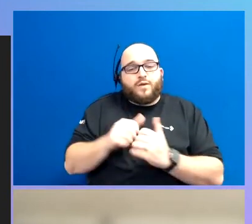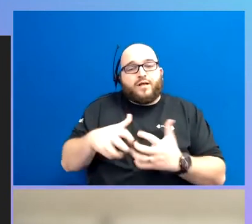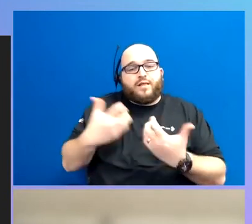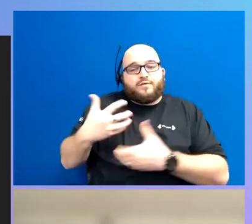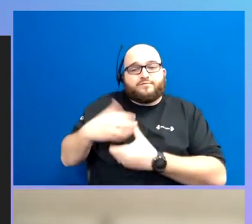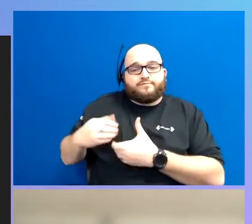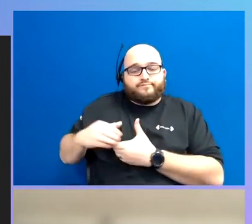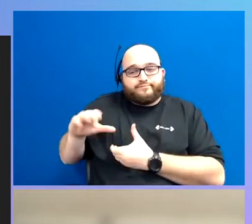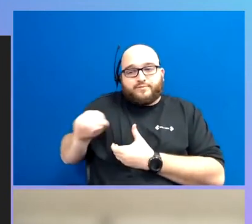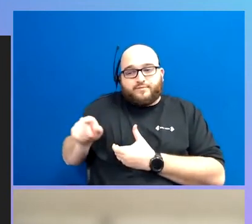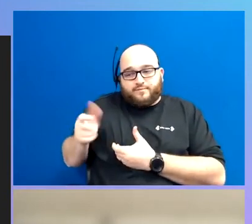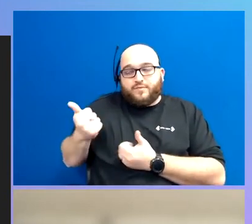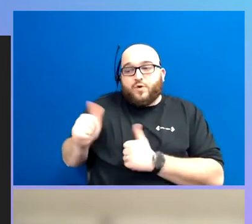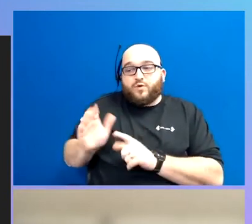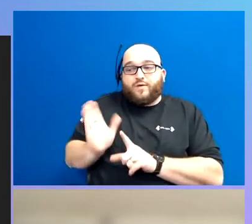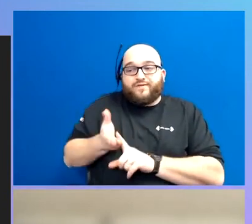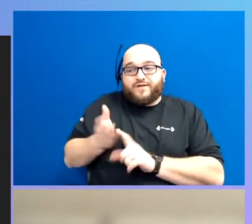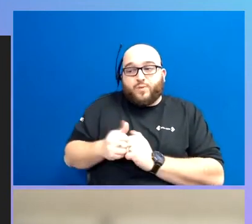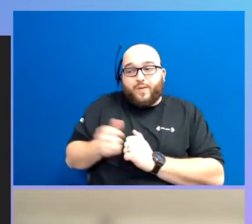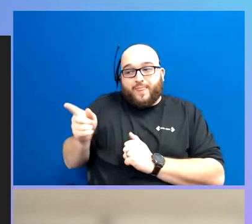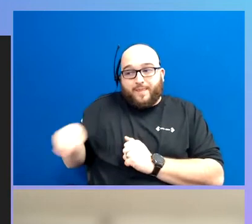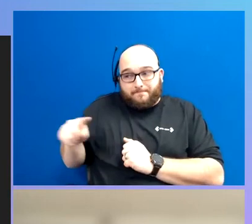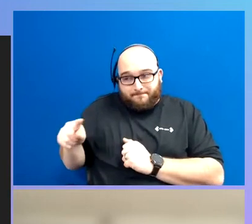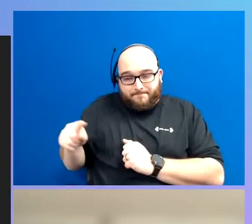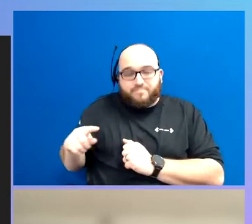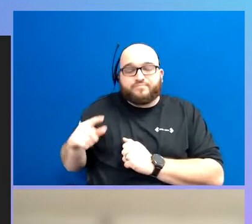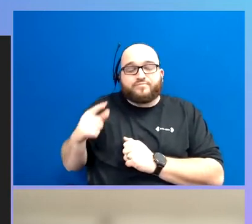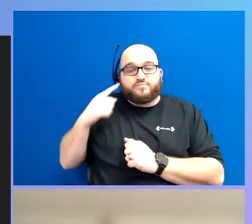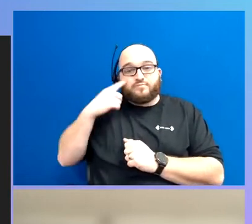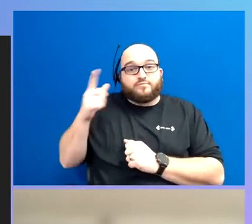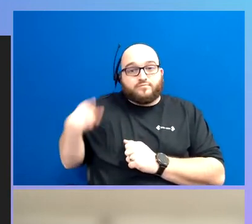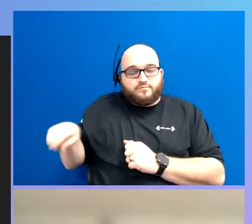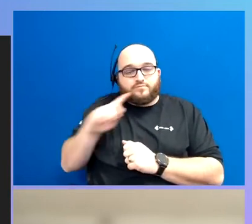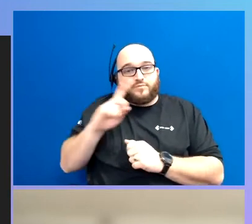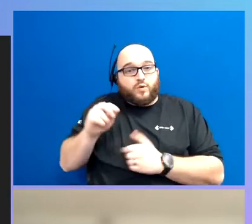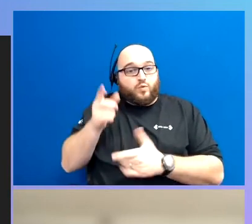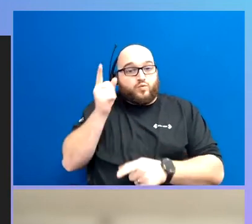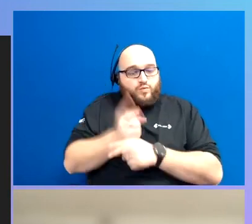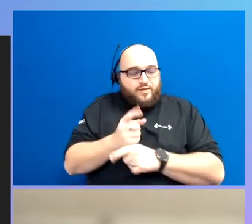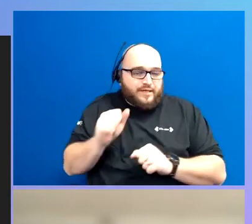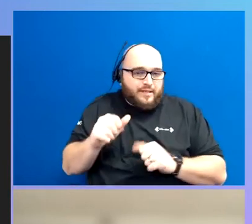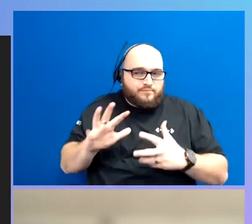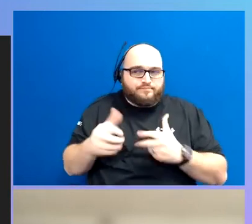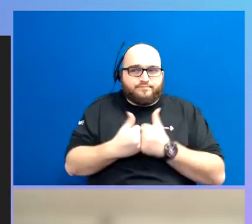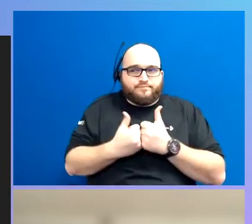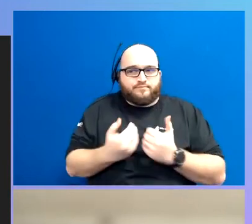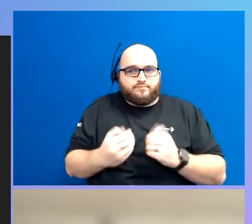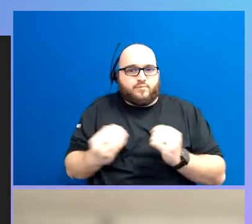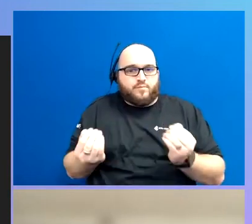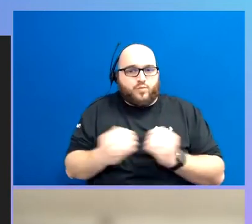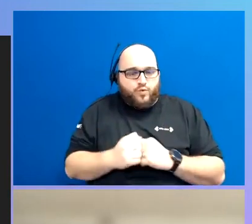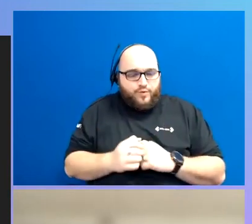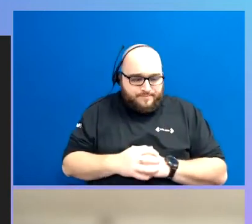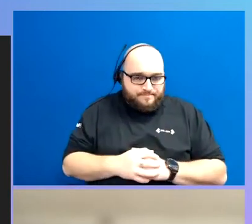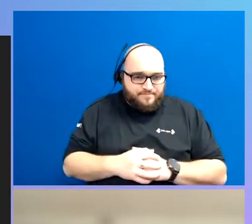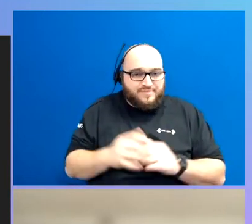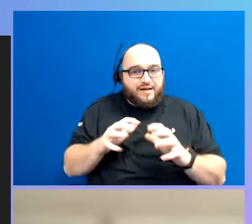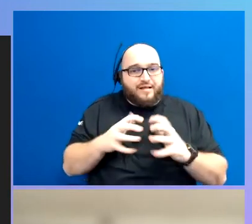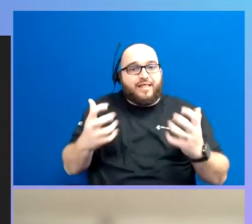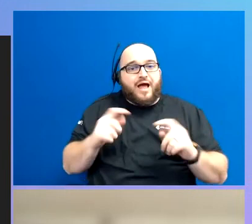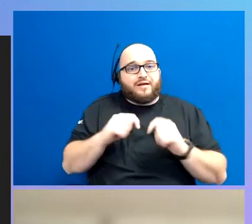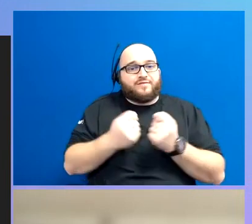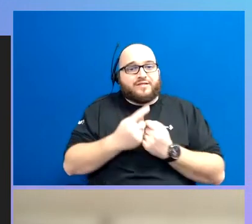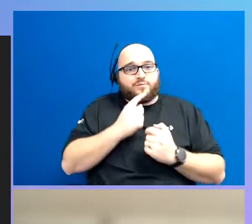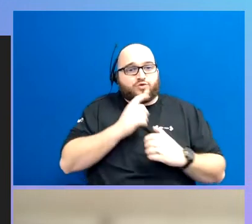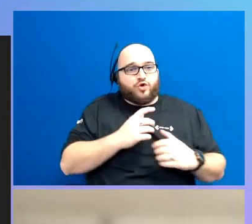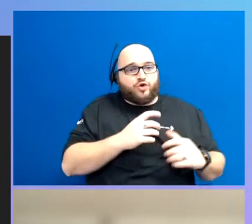then convincing them they want to take longer to do the right thing can be difficult to do. And a lot of teams are siloed. As I said, I was a horizontal,